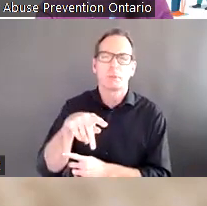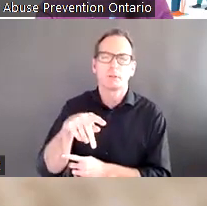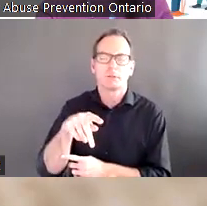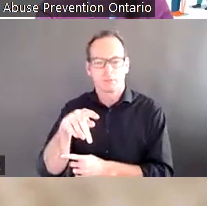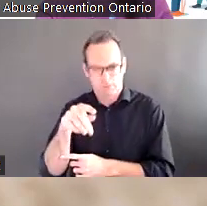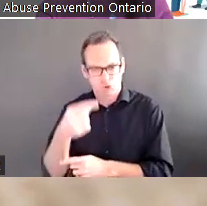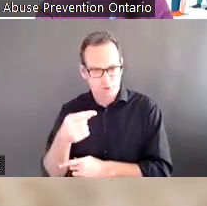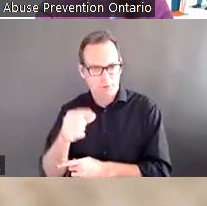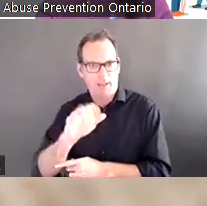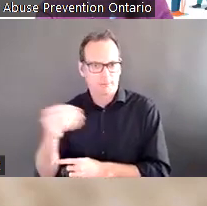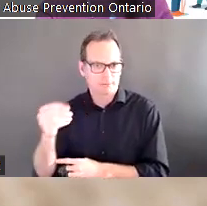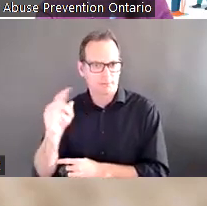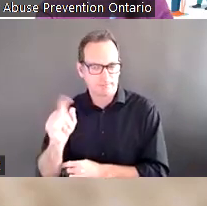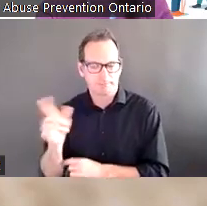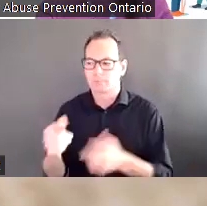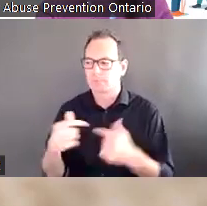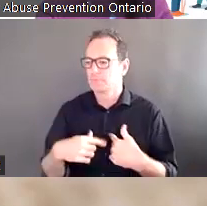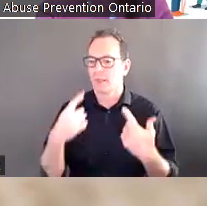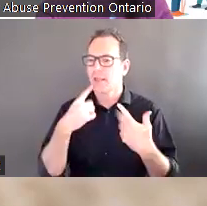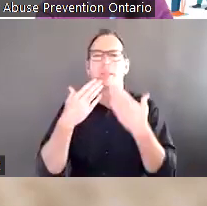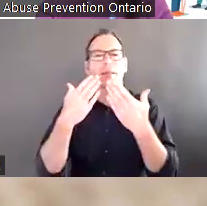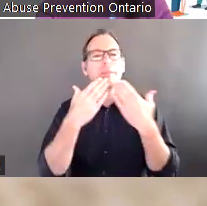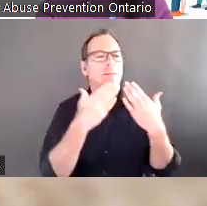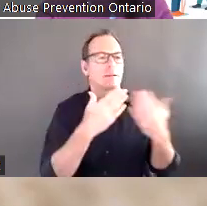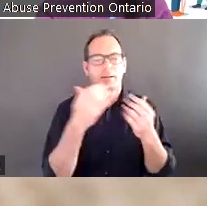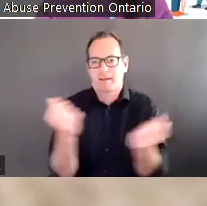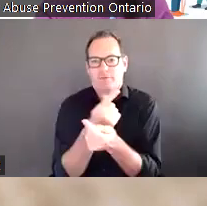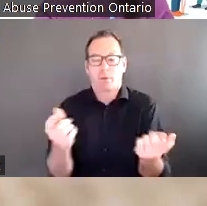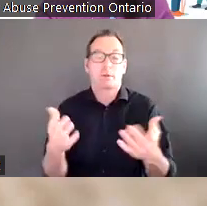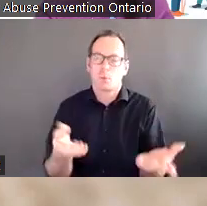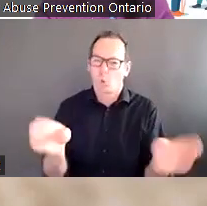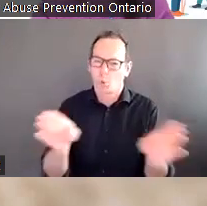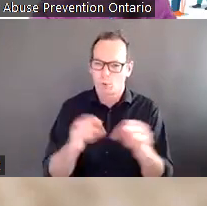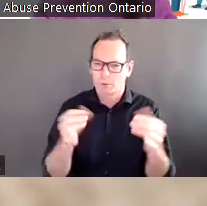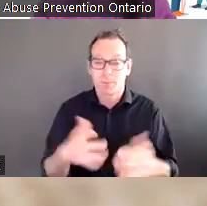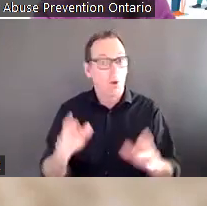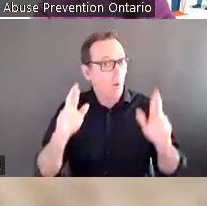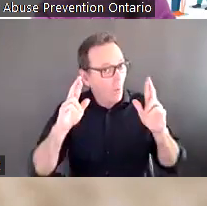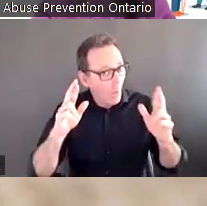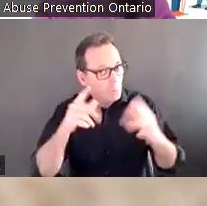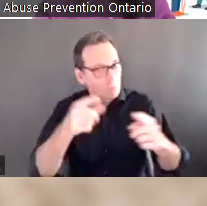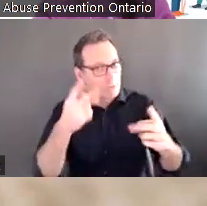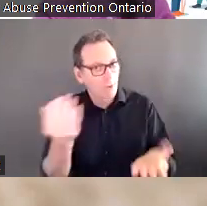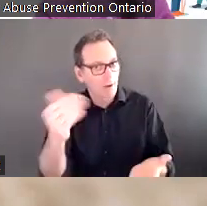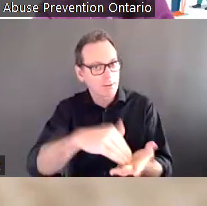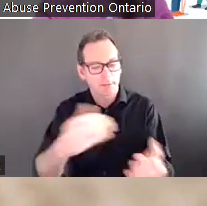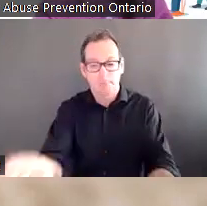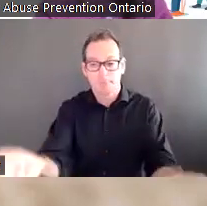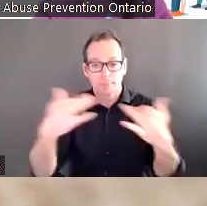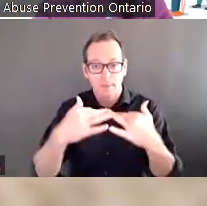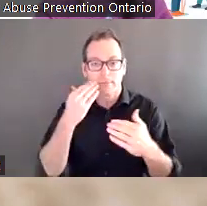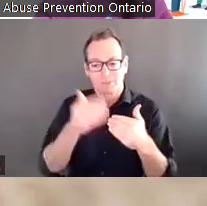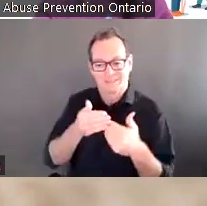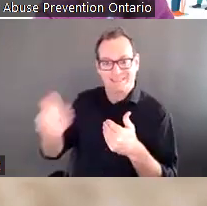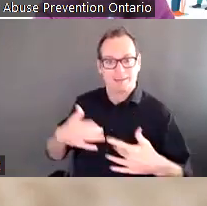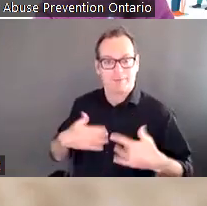going to close it out for our conference. I hope that you will join us for our next event on gender-based violence. We do